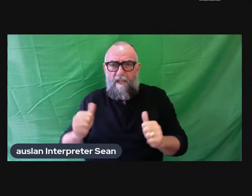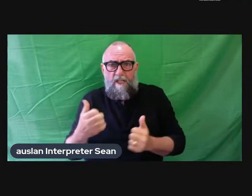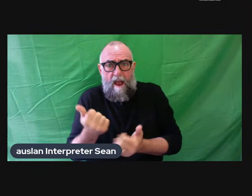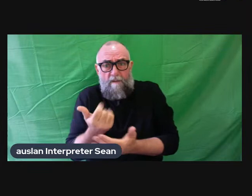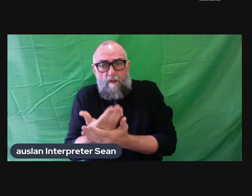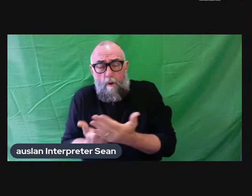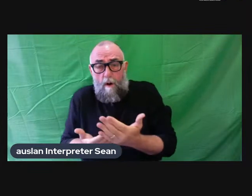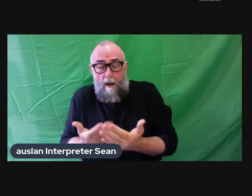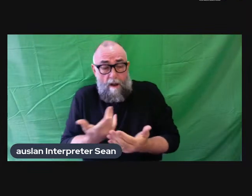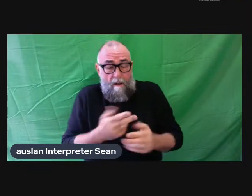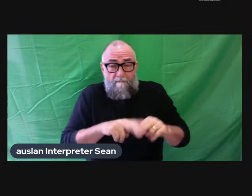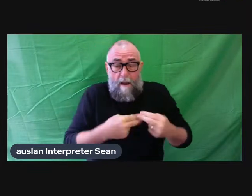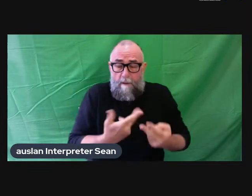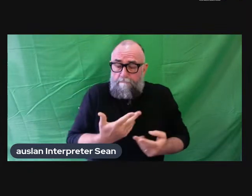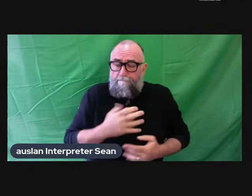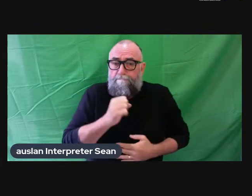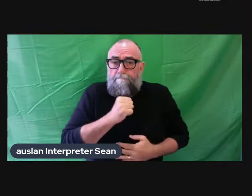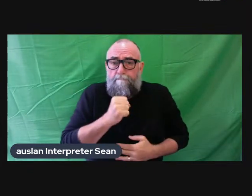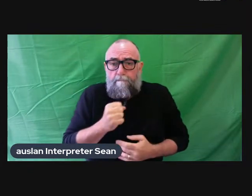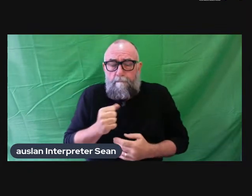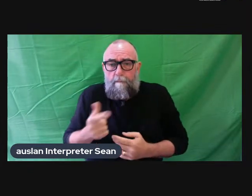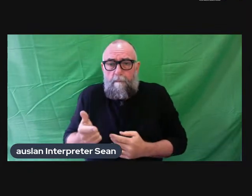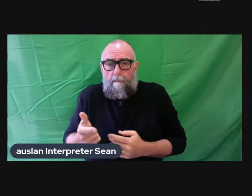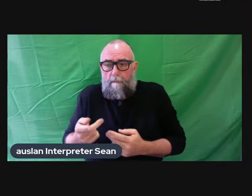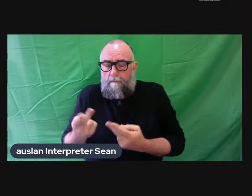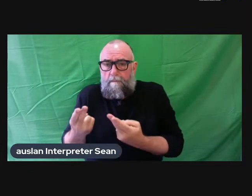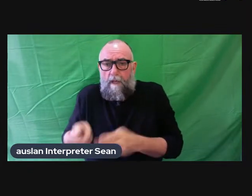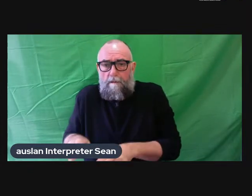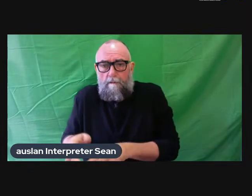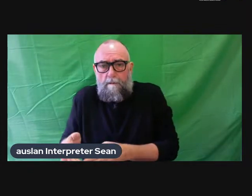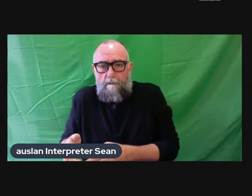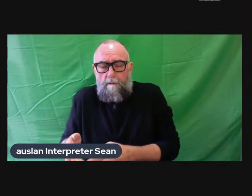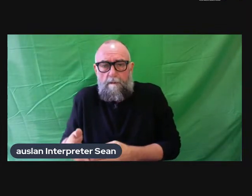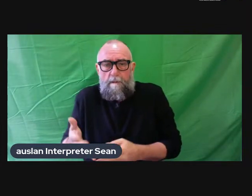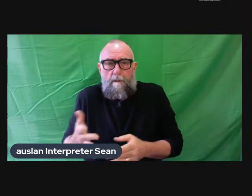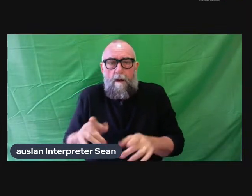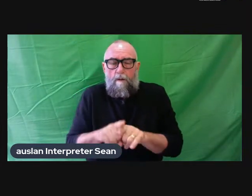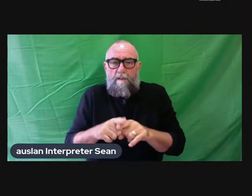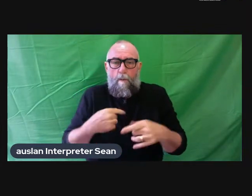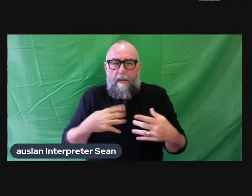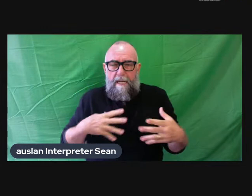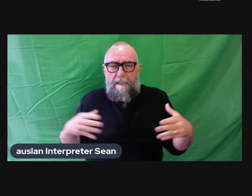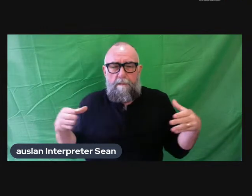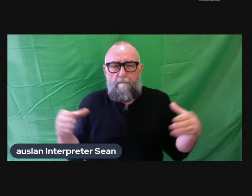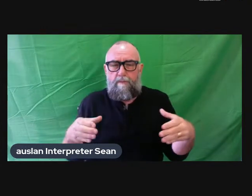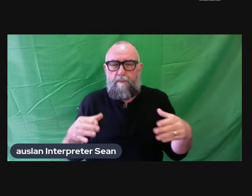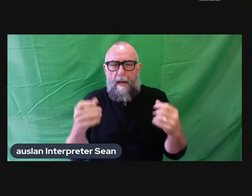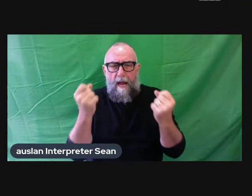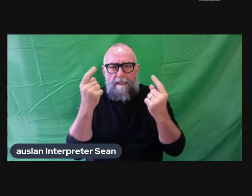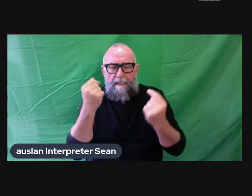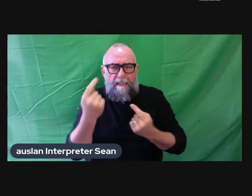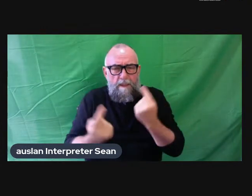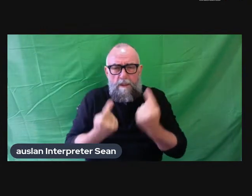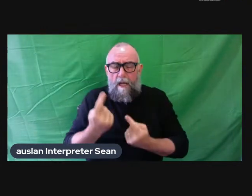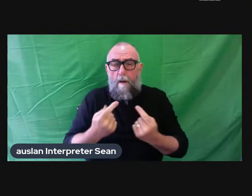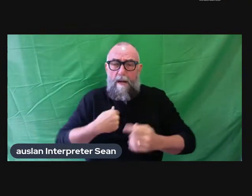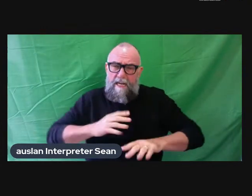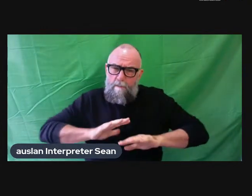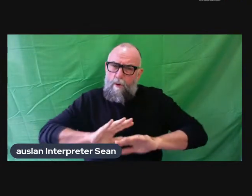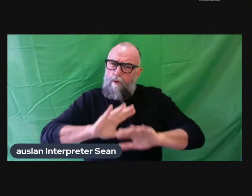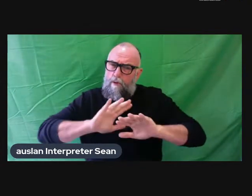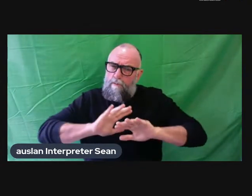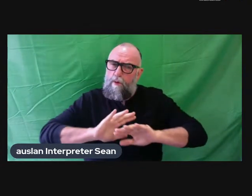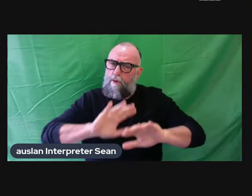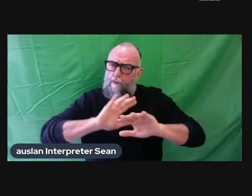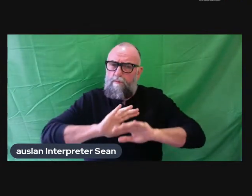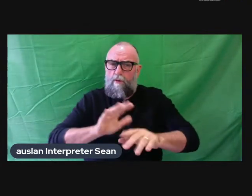who are trying to amplify collective understanding and that drive for ongoing research, advocating for